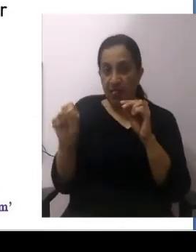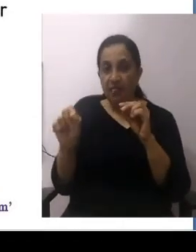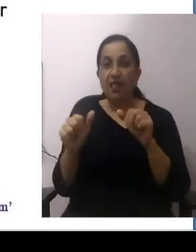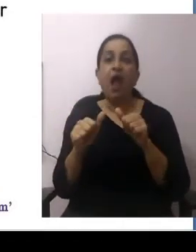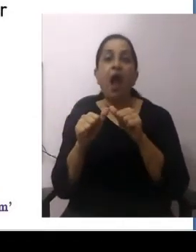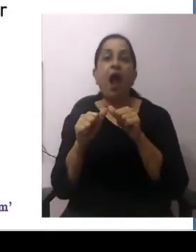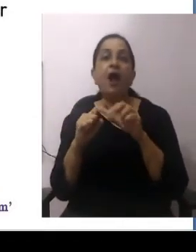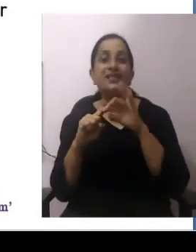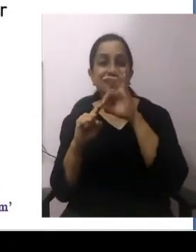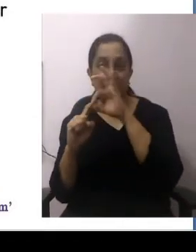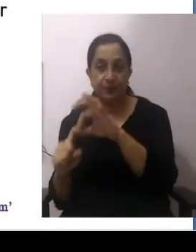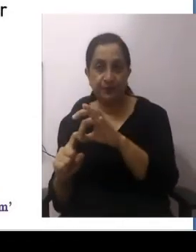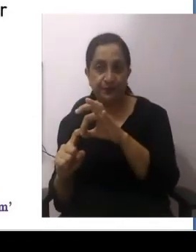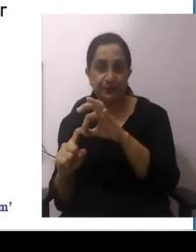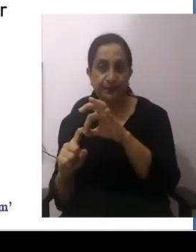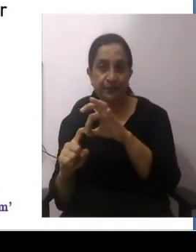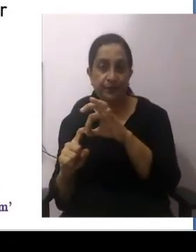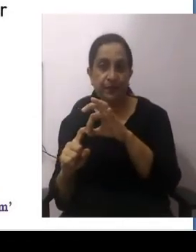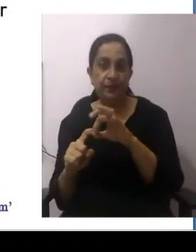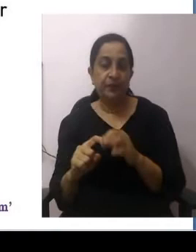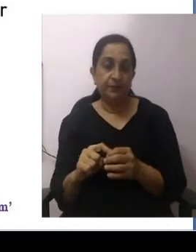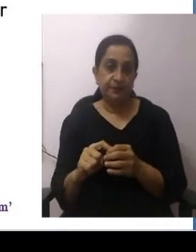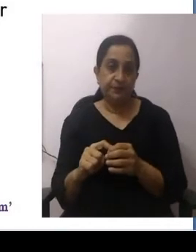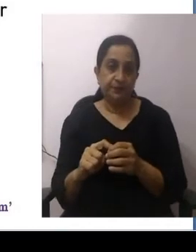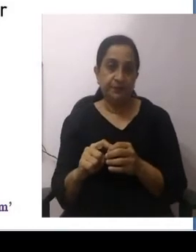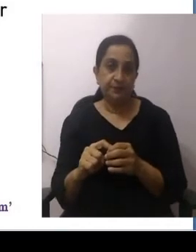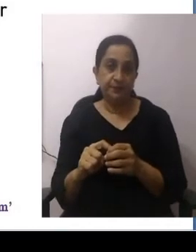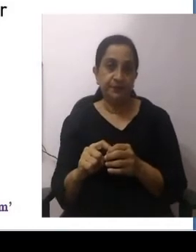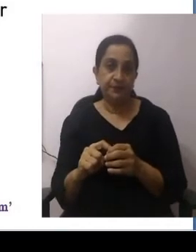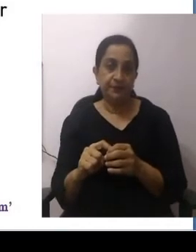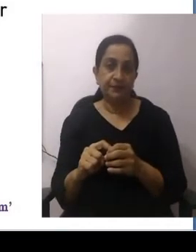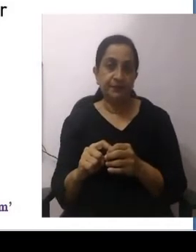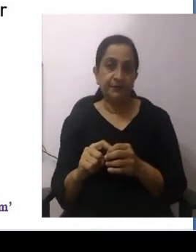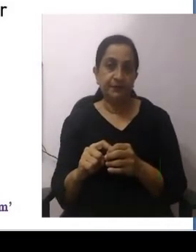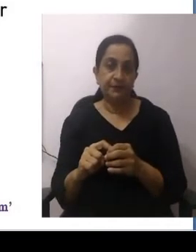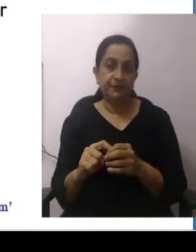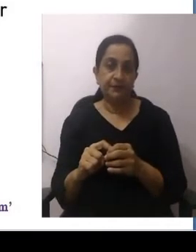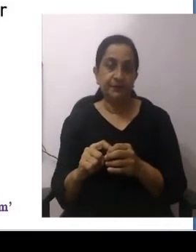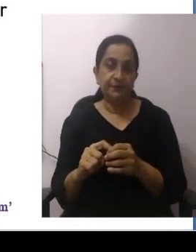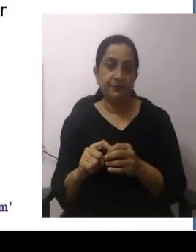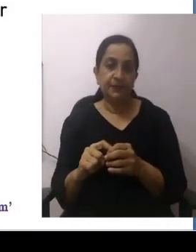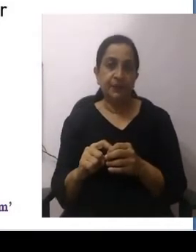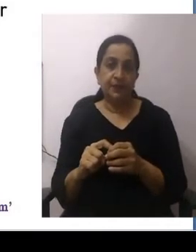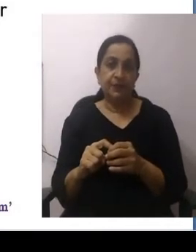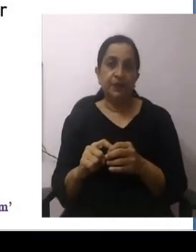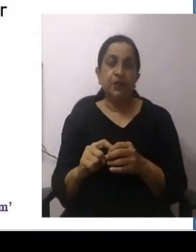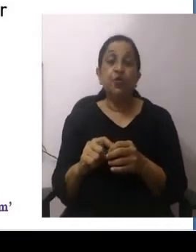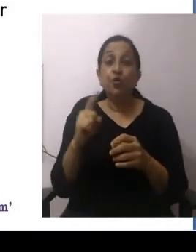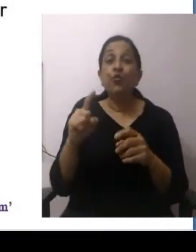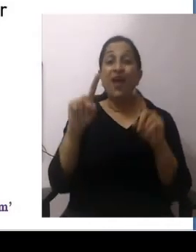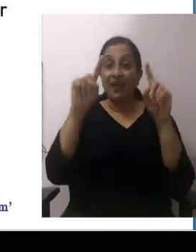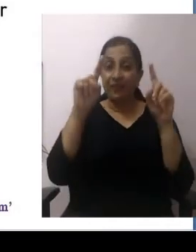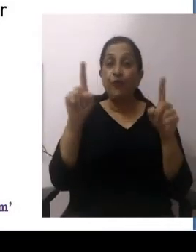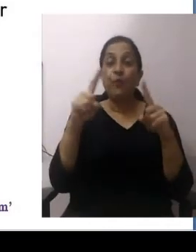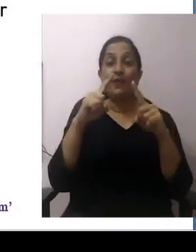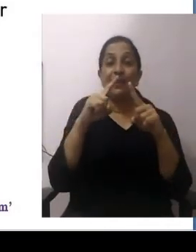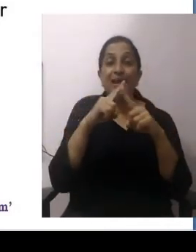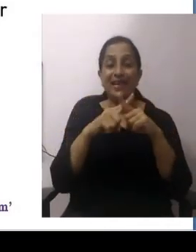be x x minus h